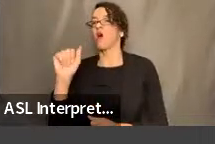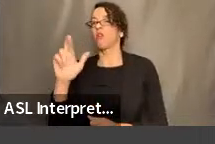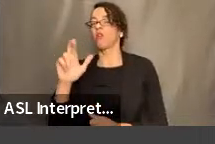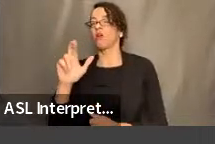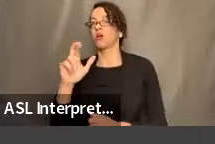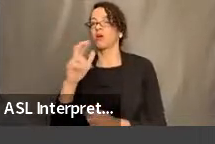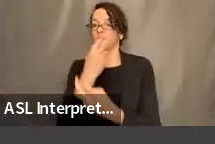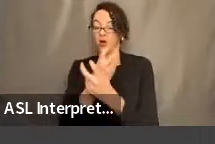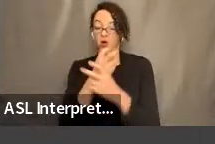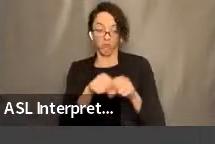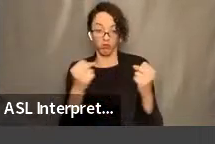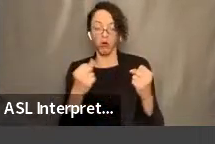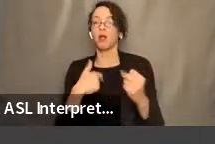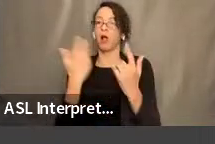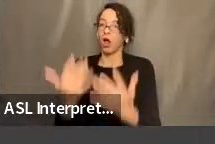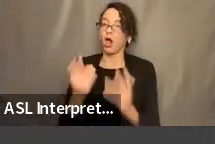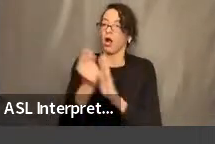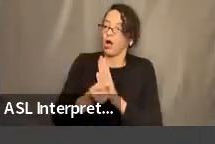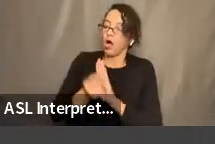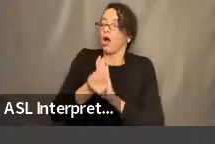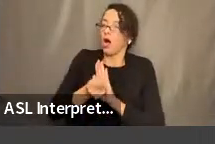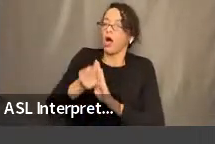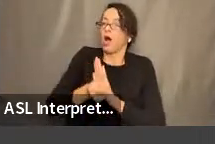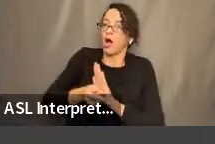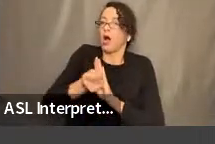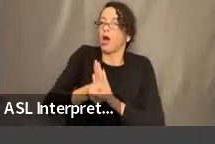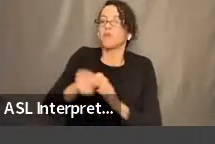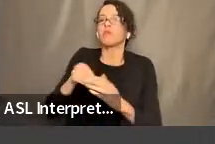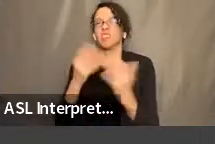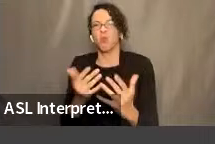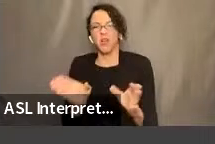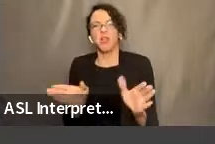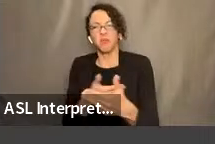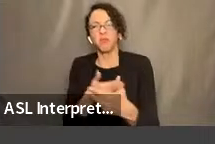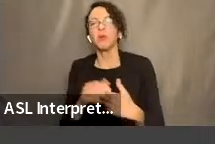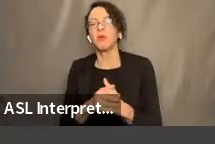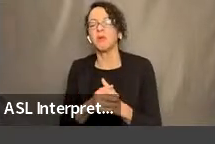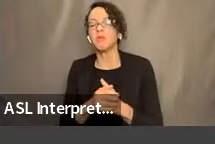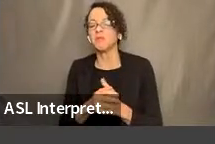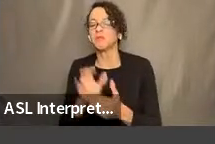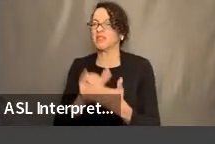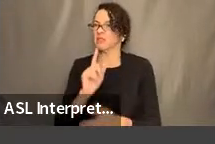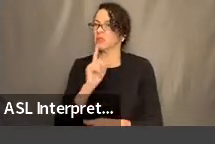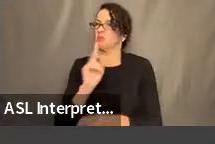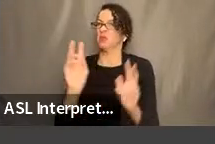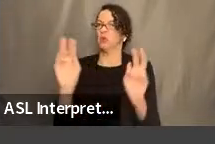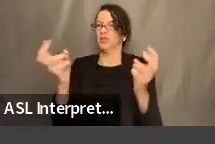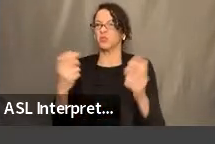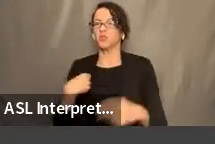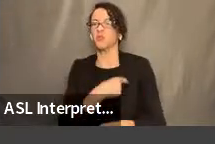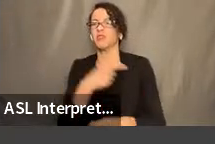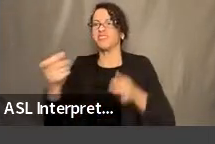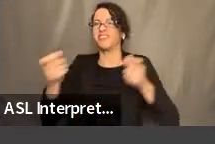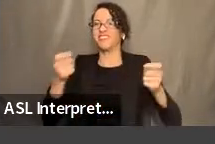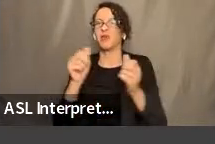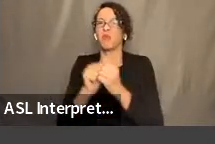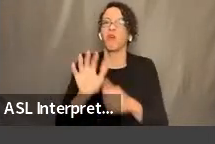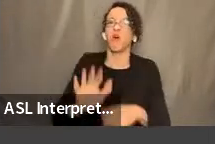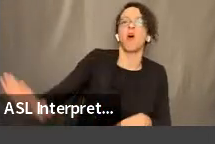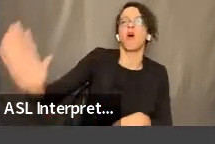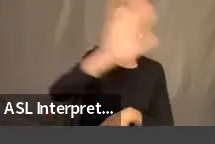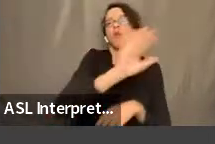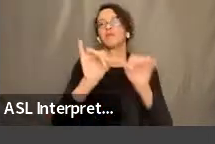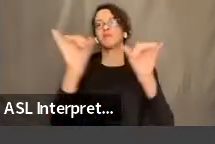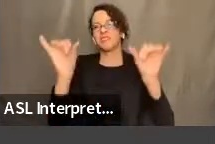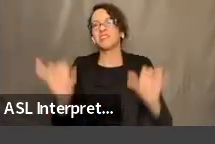room. So it's a real thing, and it's something that we're dealing with on a system-wide solution. But if we take people to